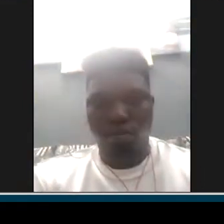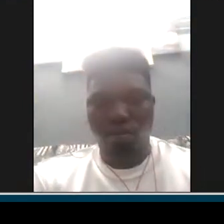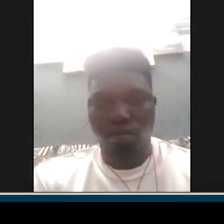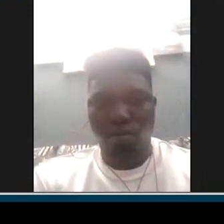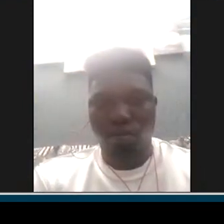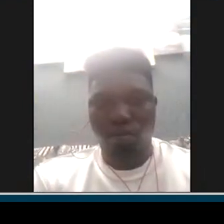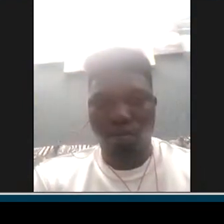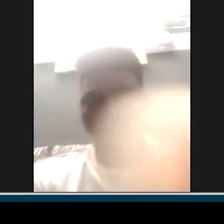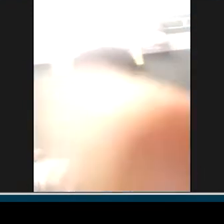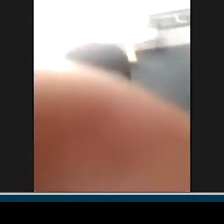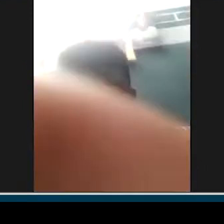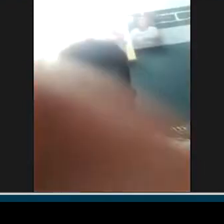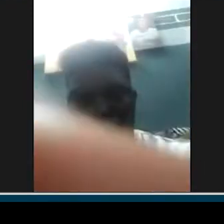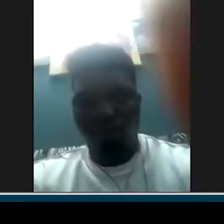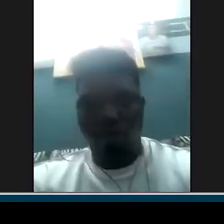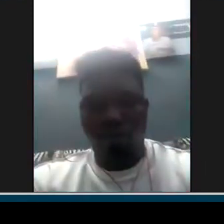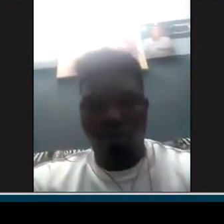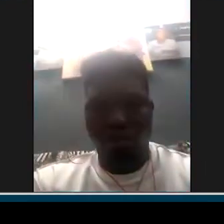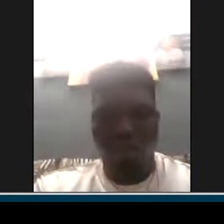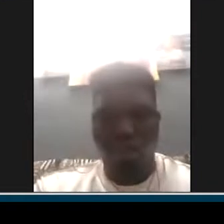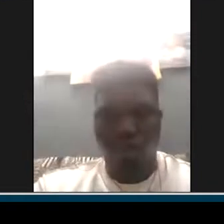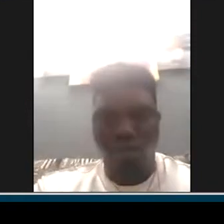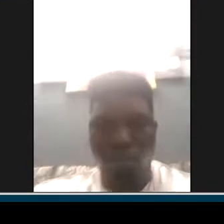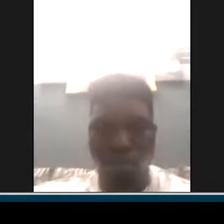Oregon, Seattle, Washington.